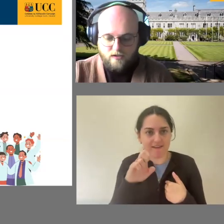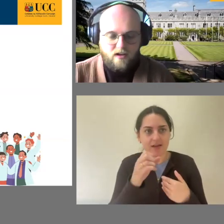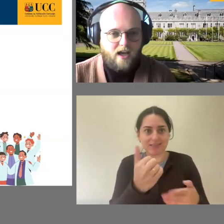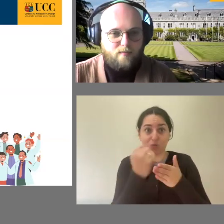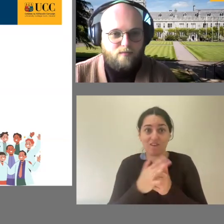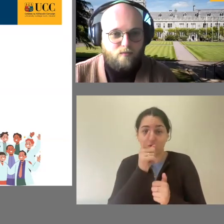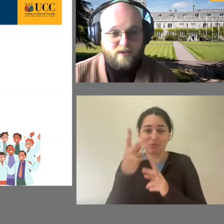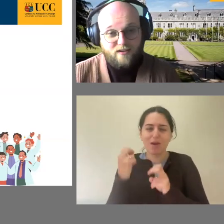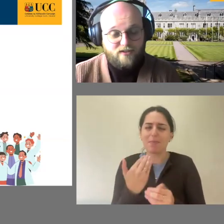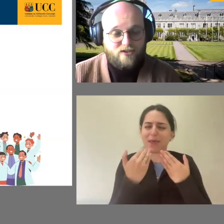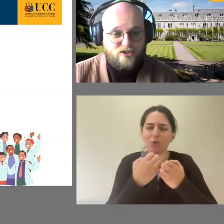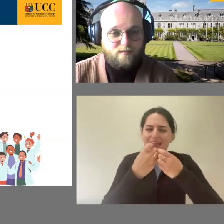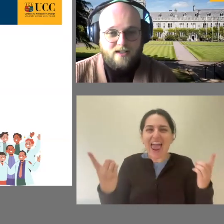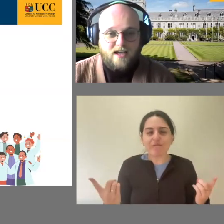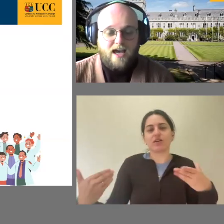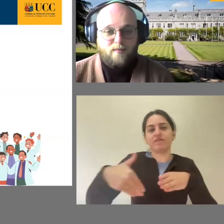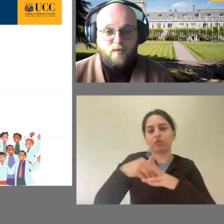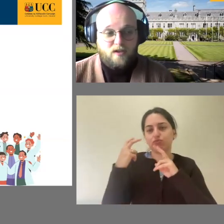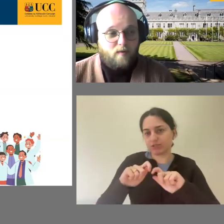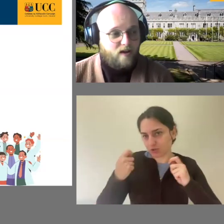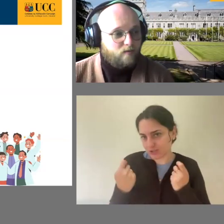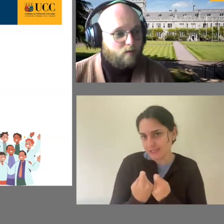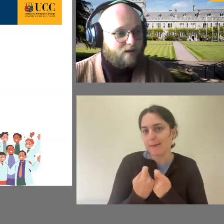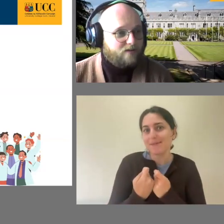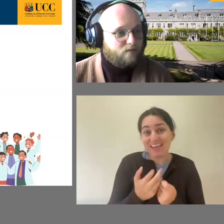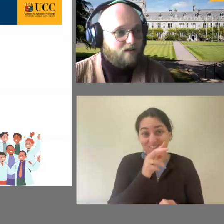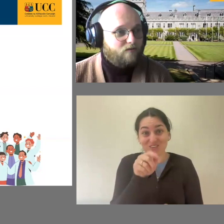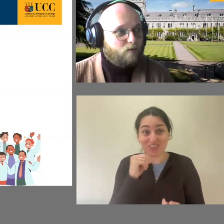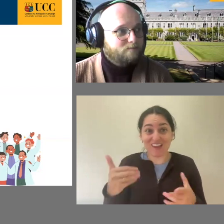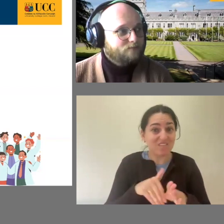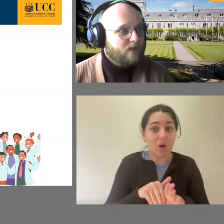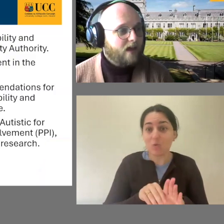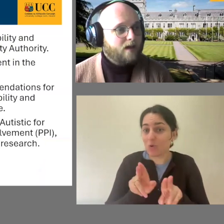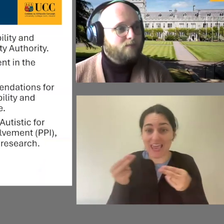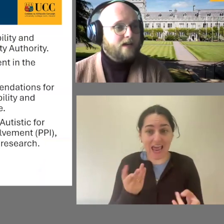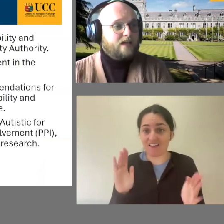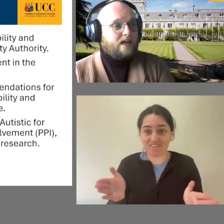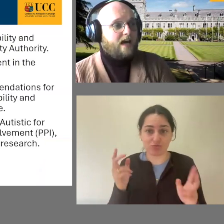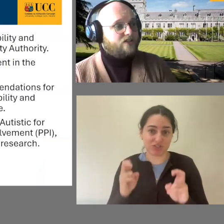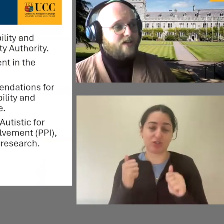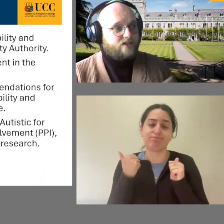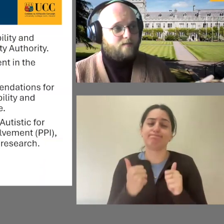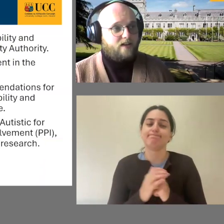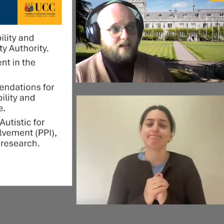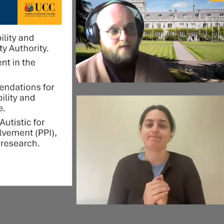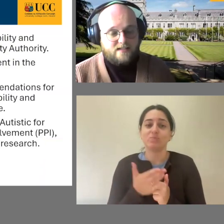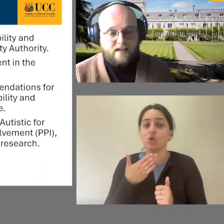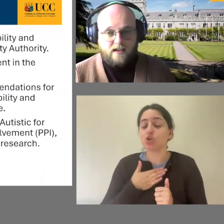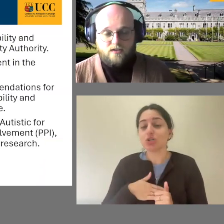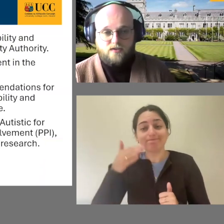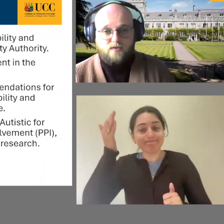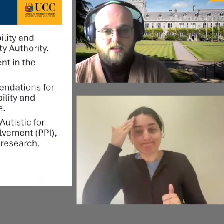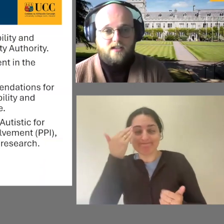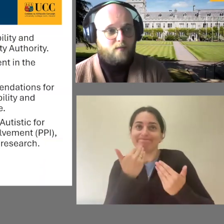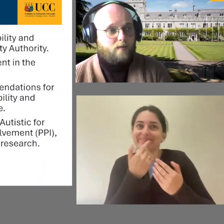you to everyone within the research team. It wouldn't have been possible without everyone. And just some acknowledgements to